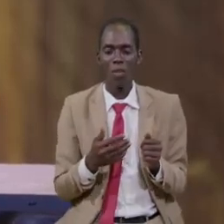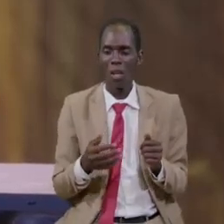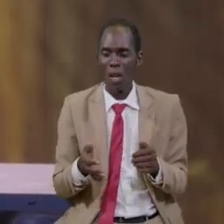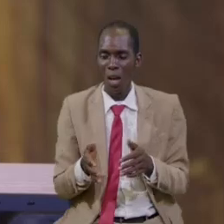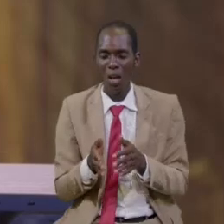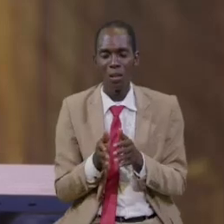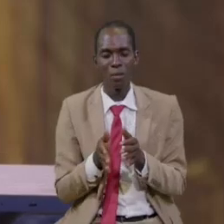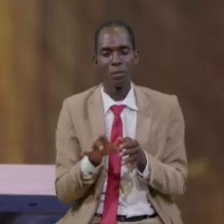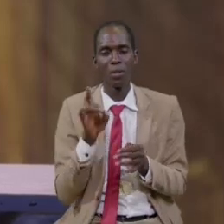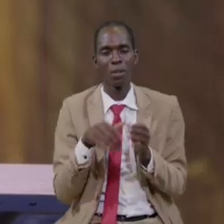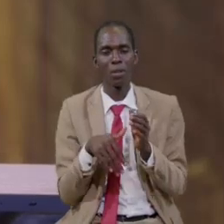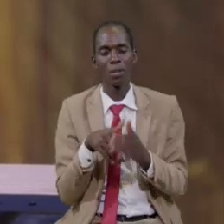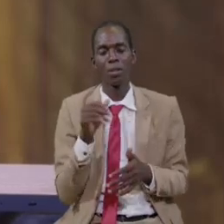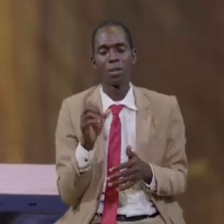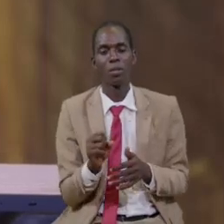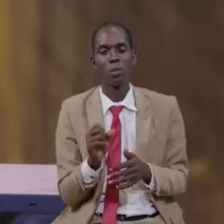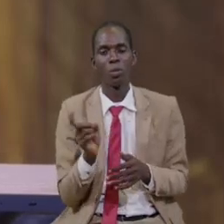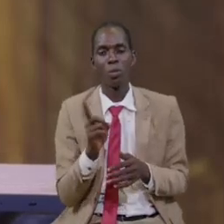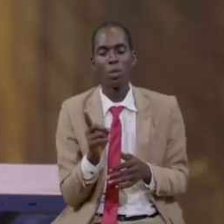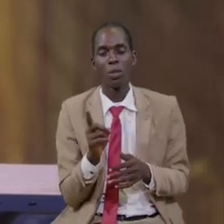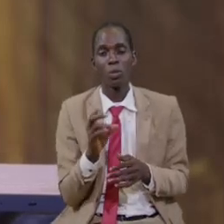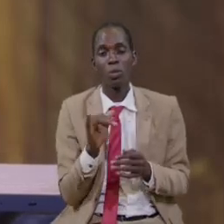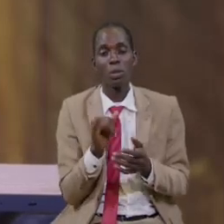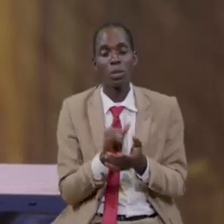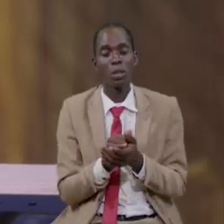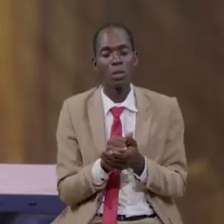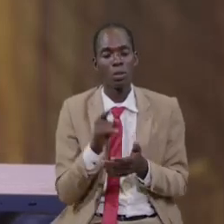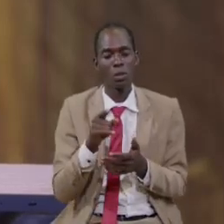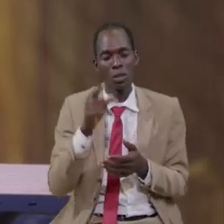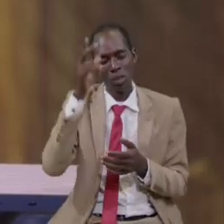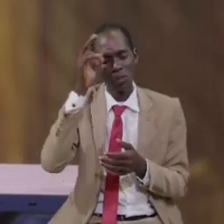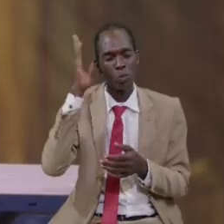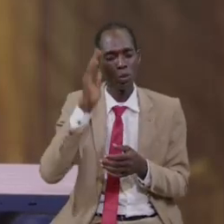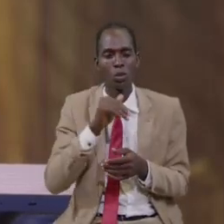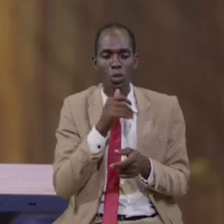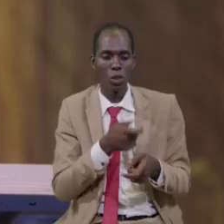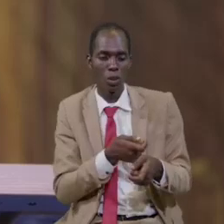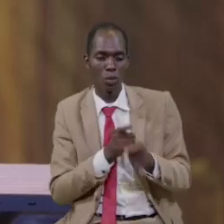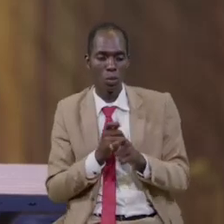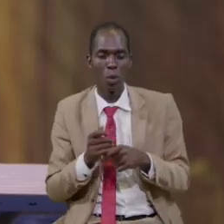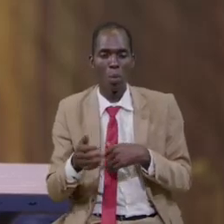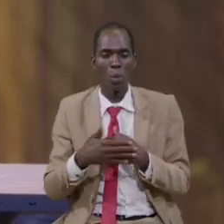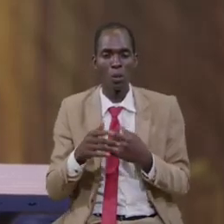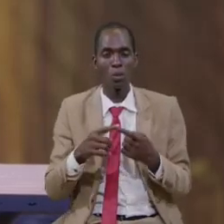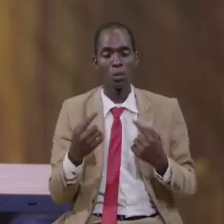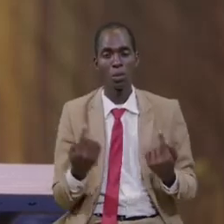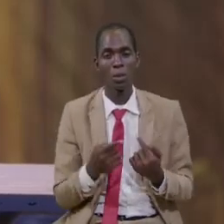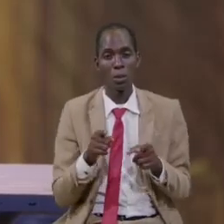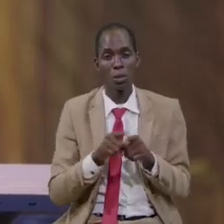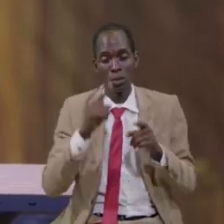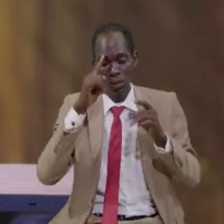not trick you back into sin. As you have decided for the Lord, stand for the